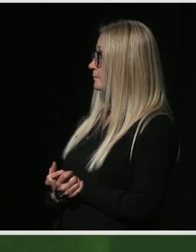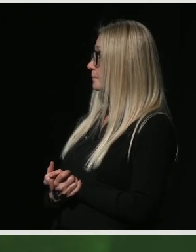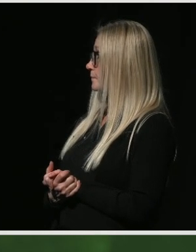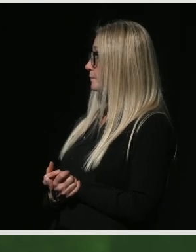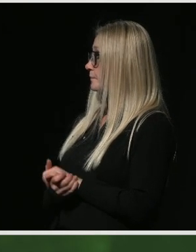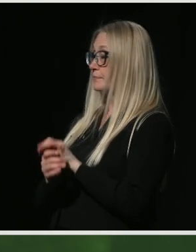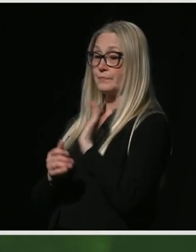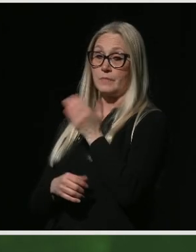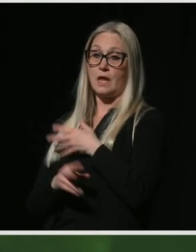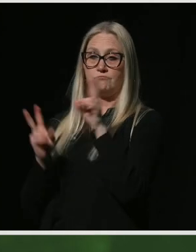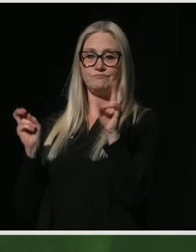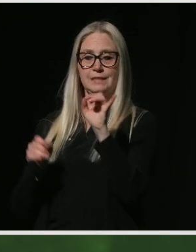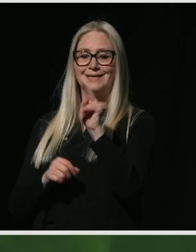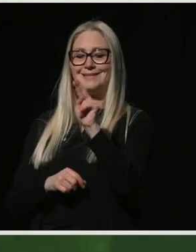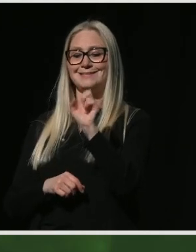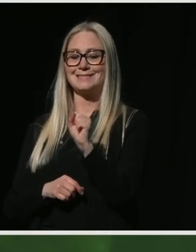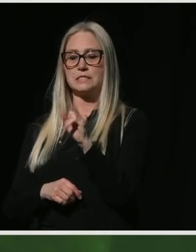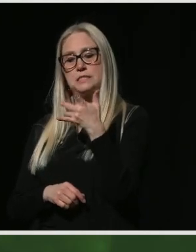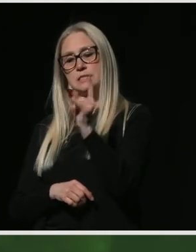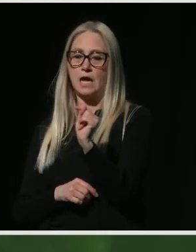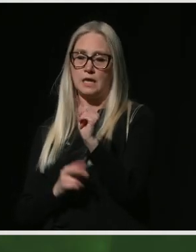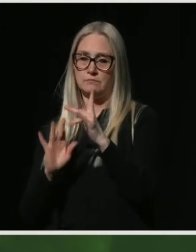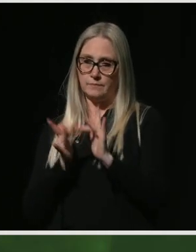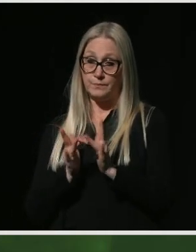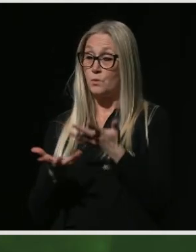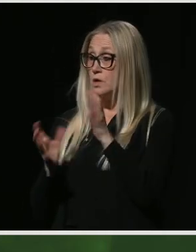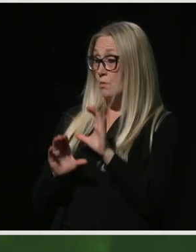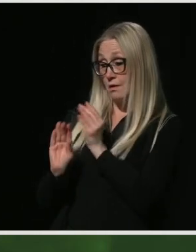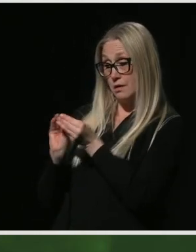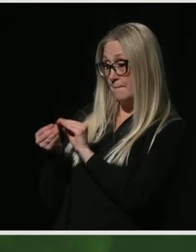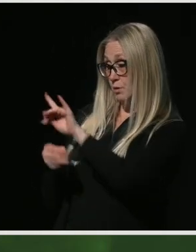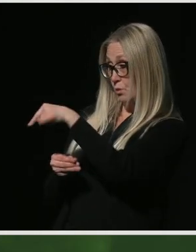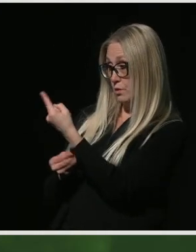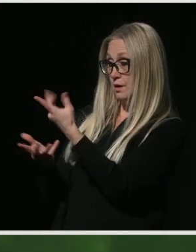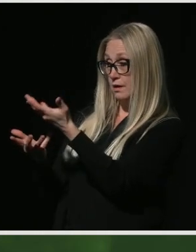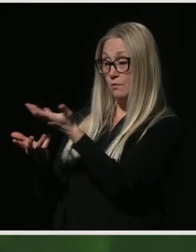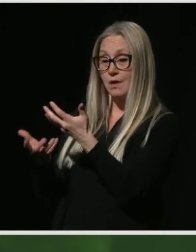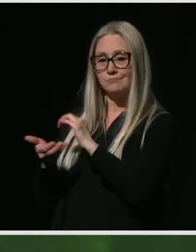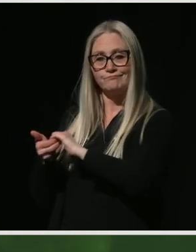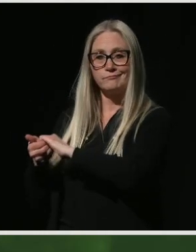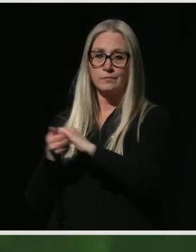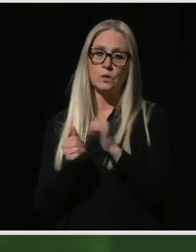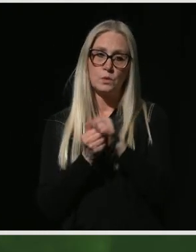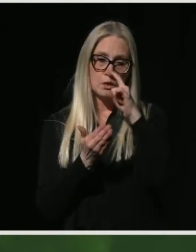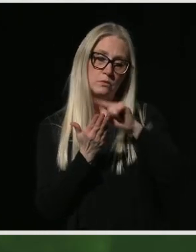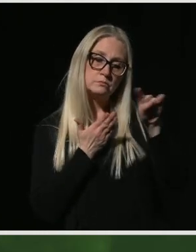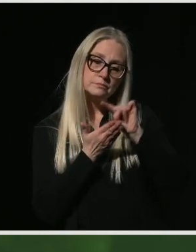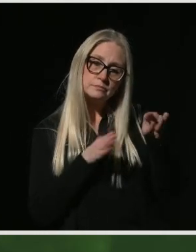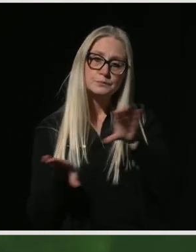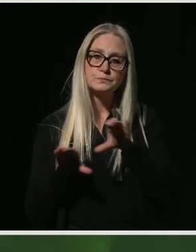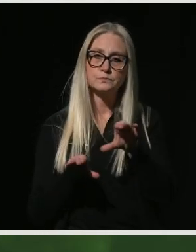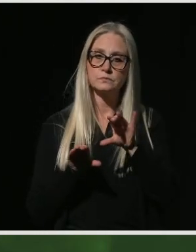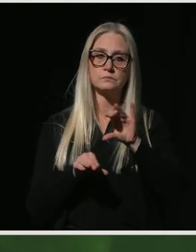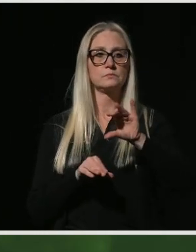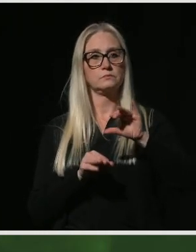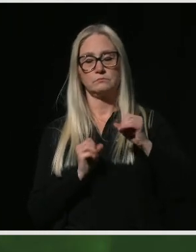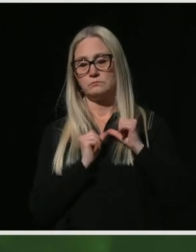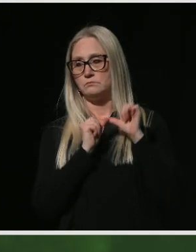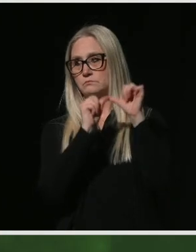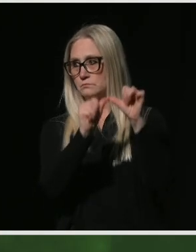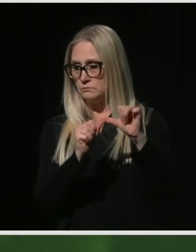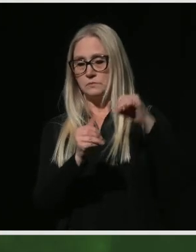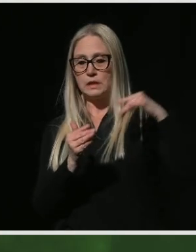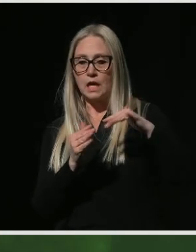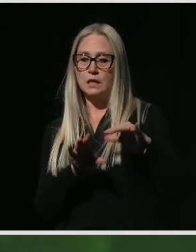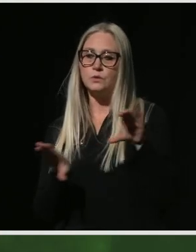network. So like I mentioned, we don't just want numbers, we want to be able to collaborate with the researchers doing decade-long studies on actually what